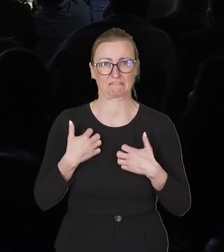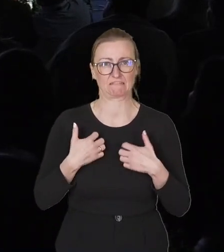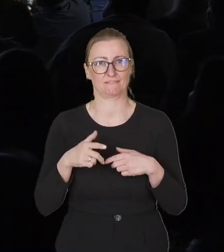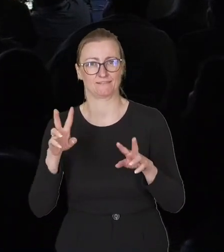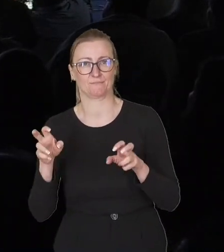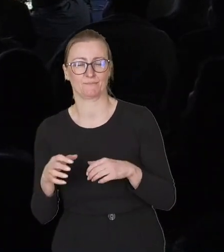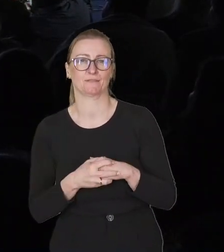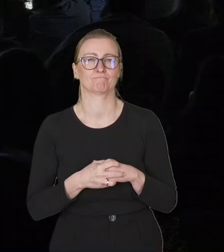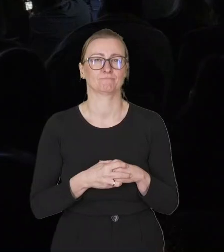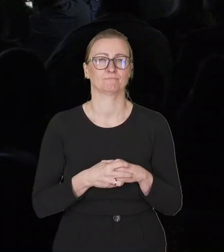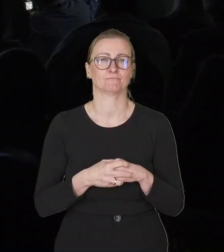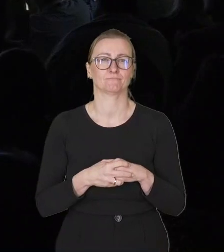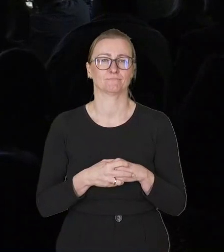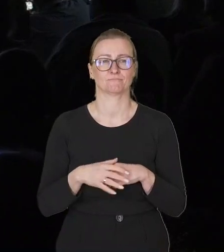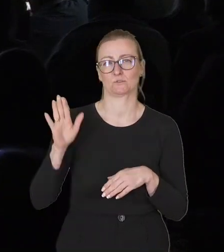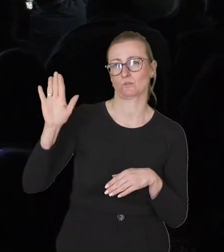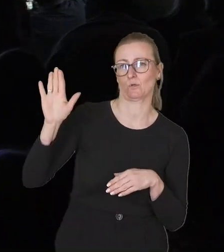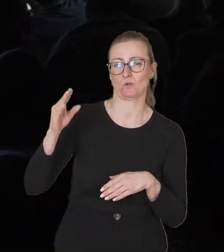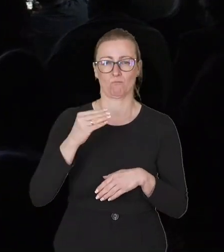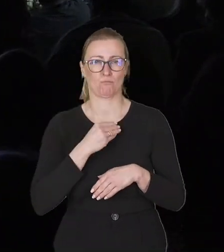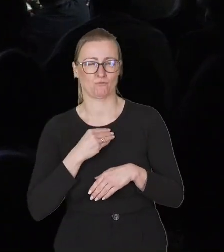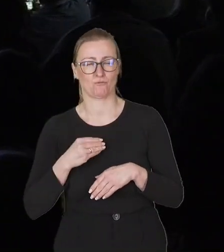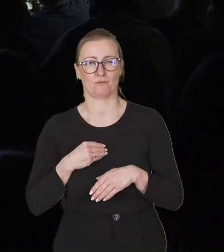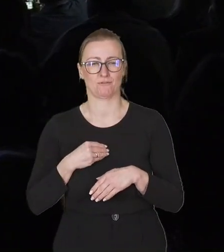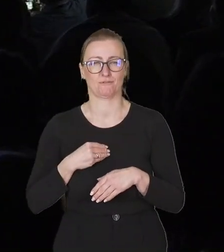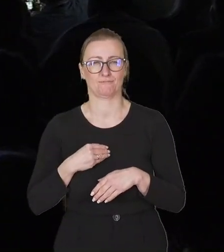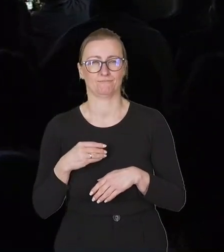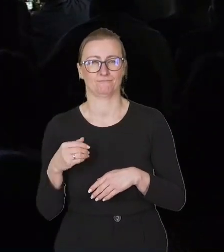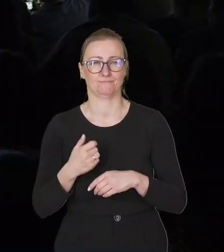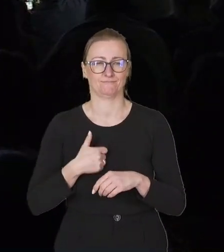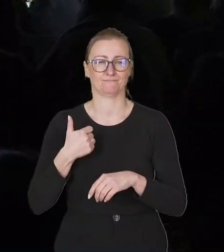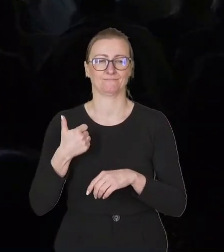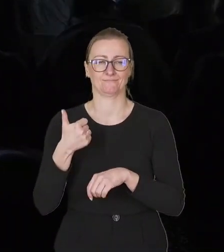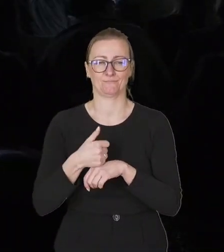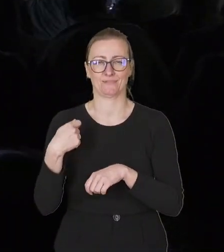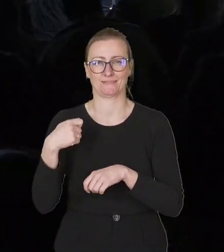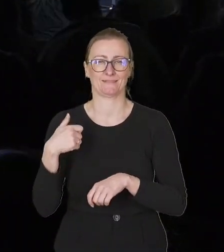Wolfgang. Thank you. We started